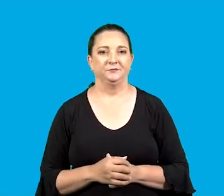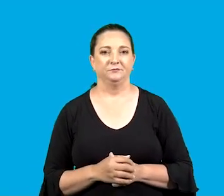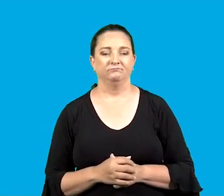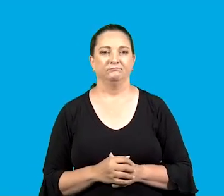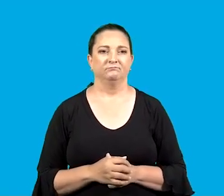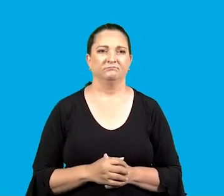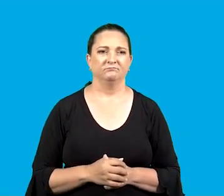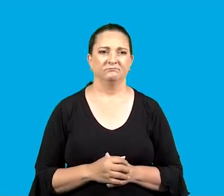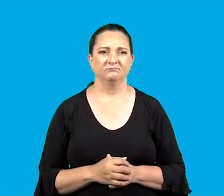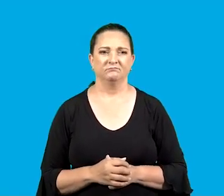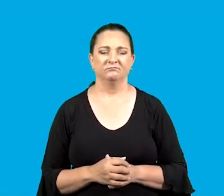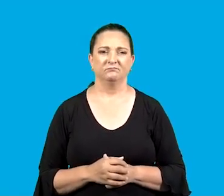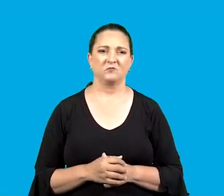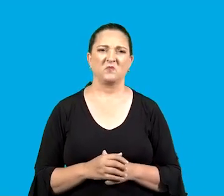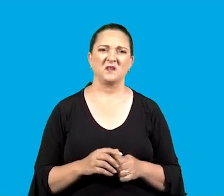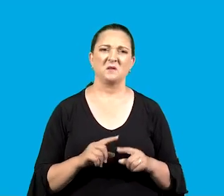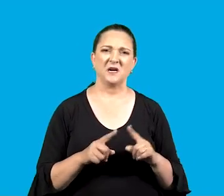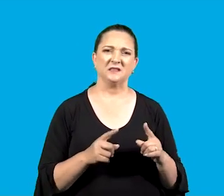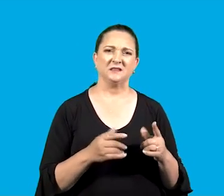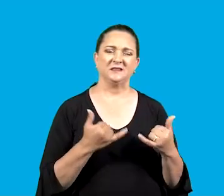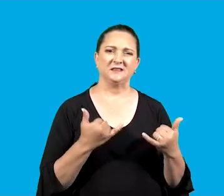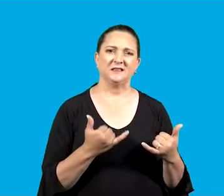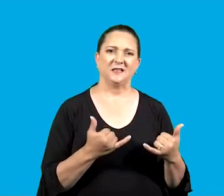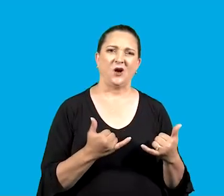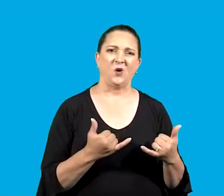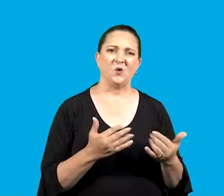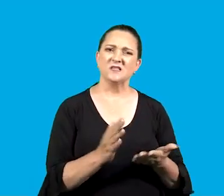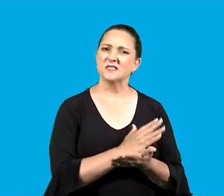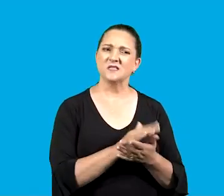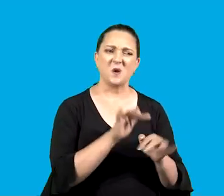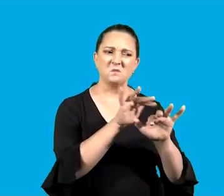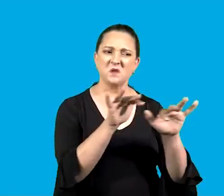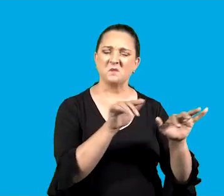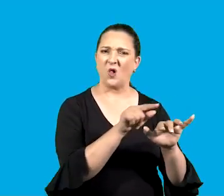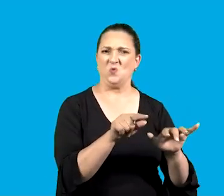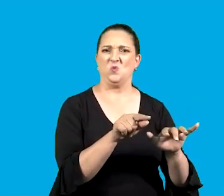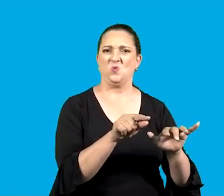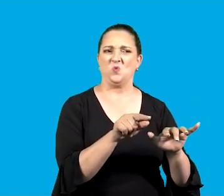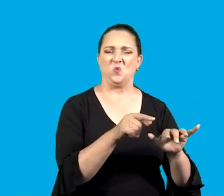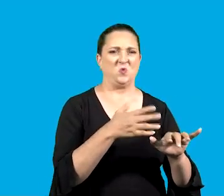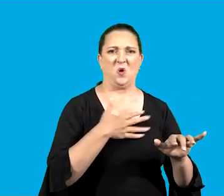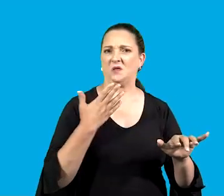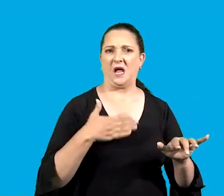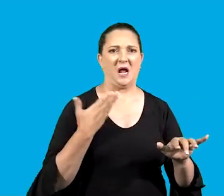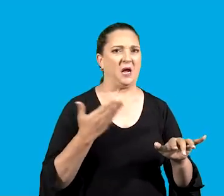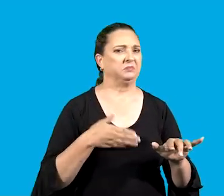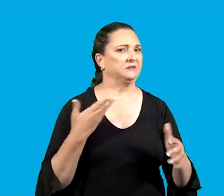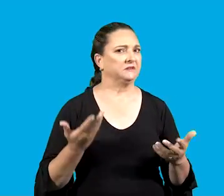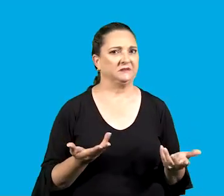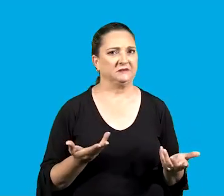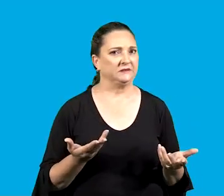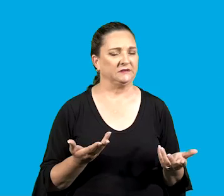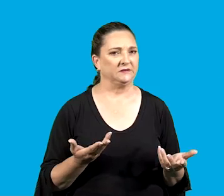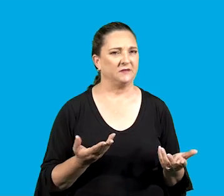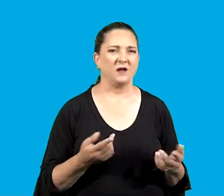explain why some of the salespeople regretted their decision to agree to these changes. Now, these kinds